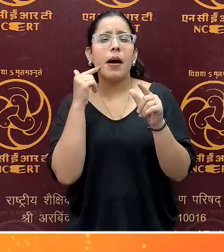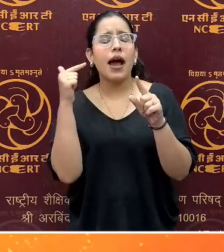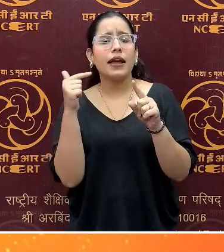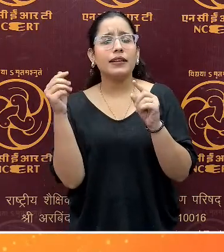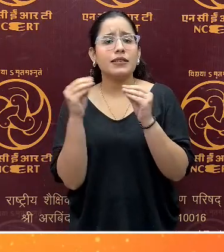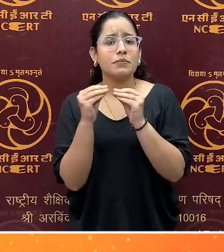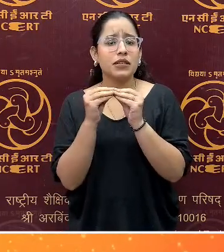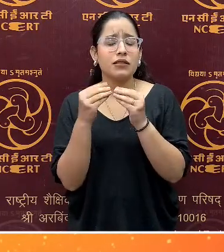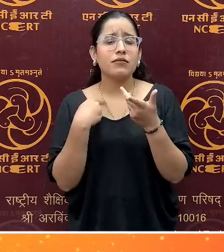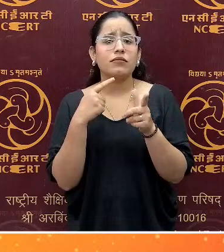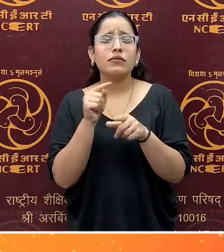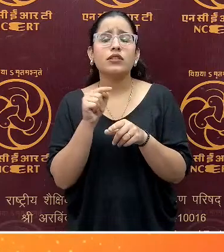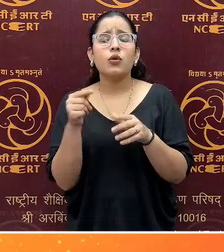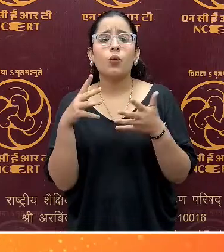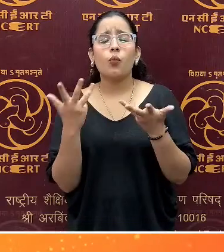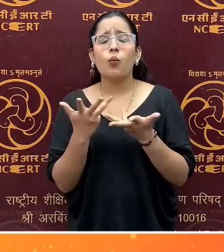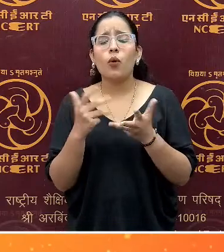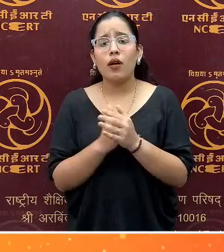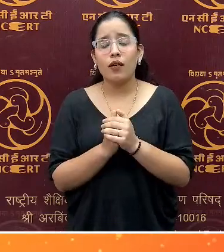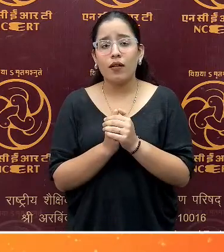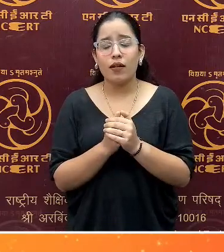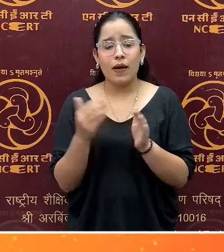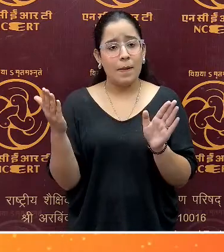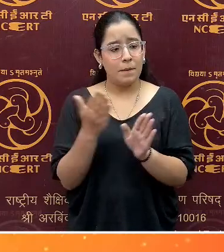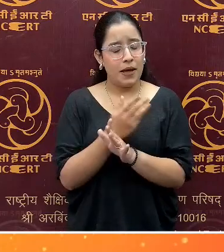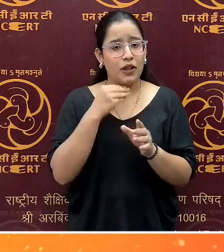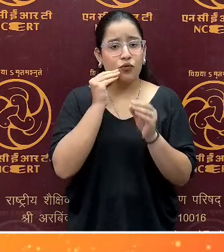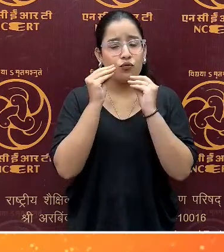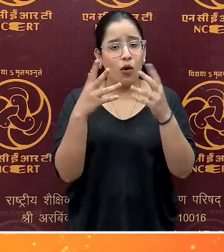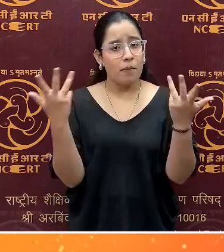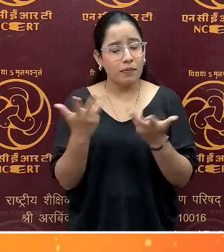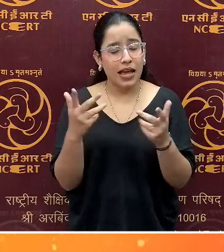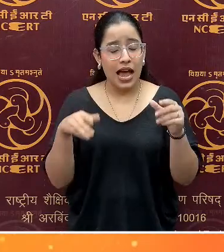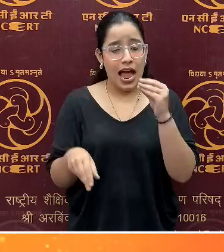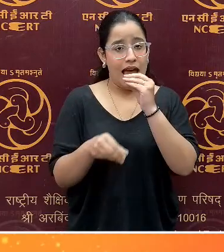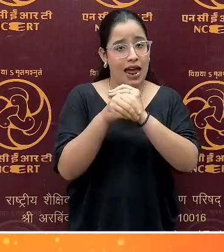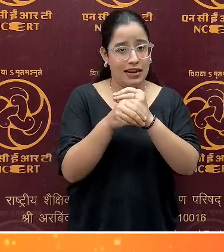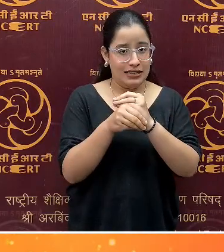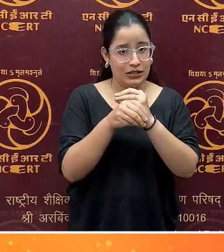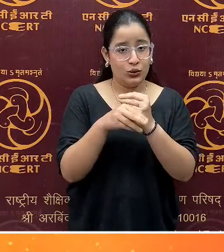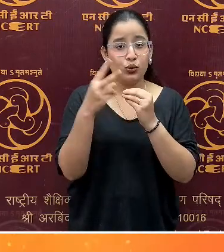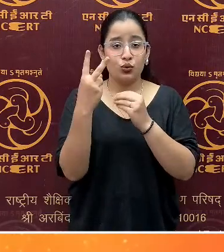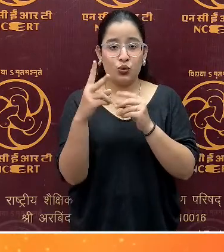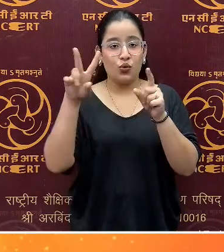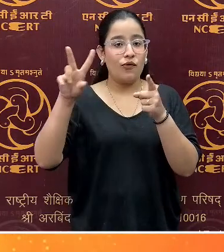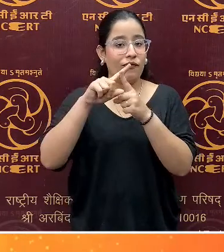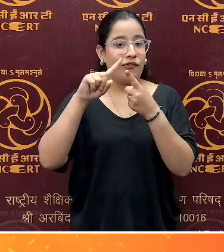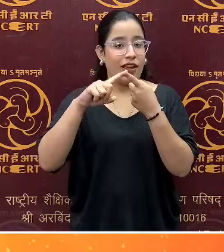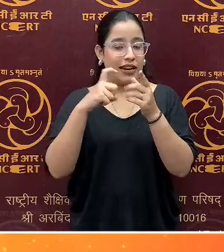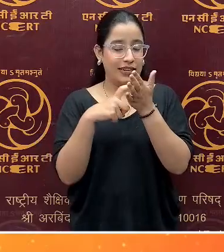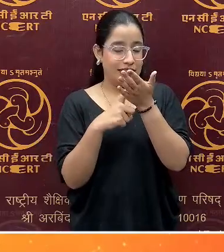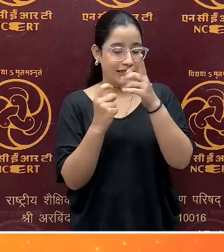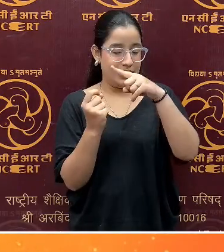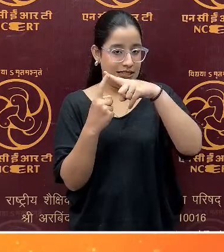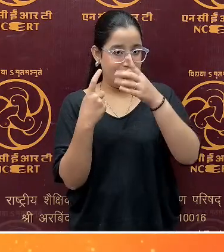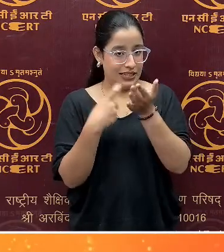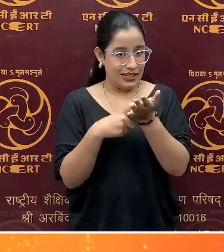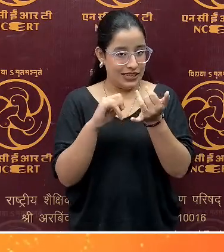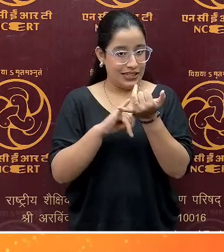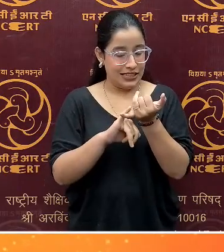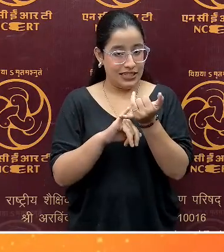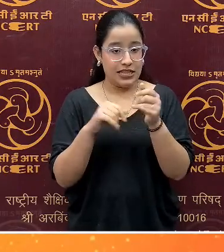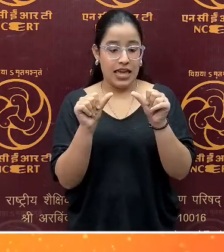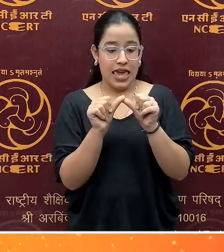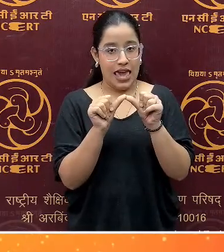minus B is very clearly giving us this information that we are adding two vectors. Which are the two vectors? One